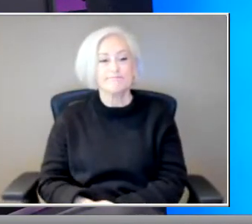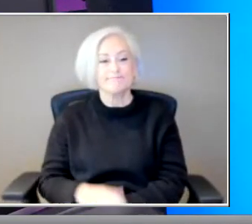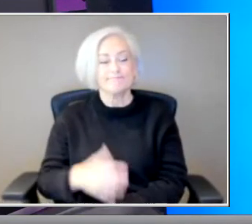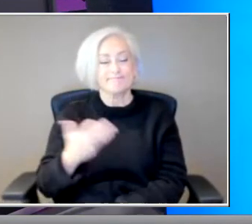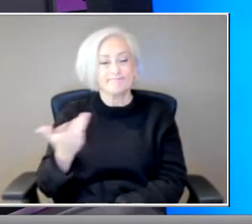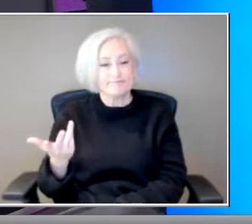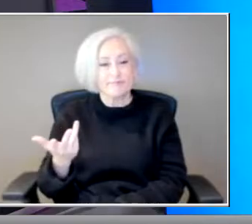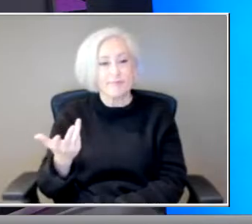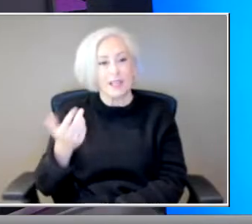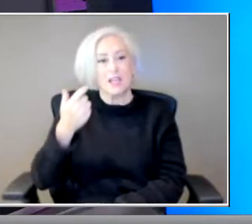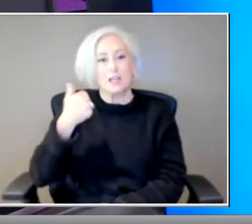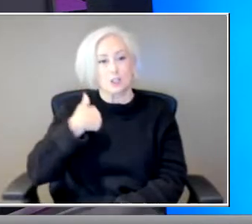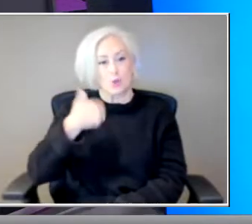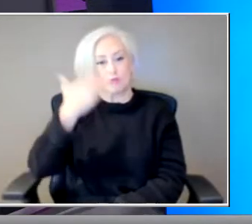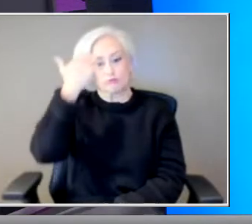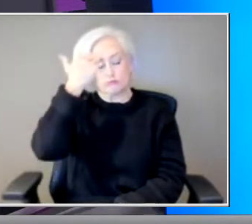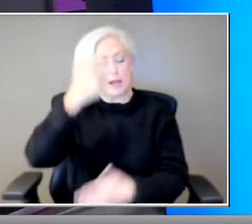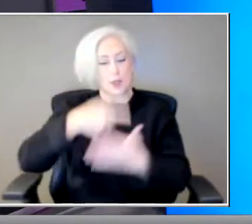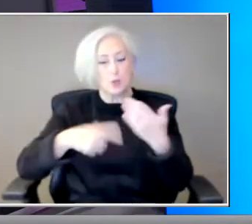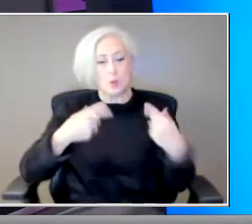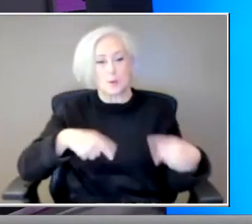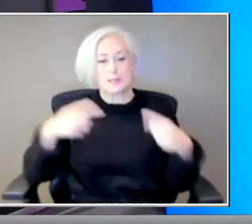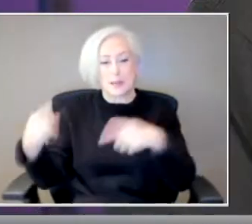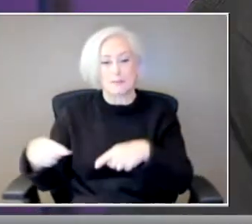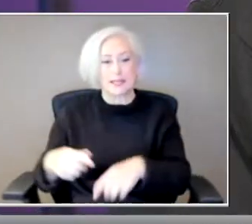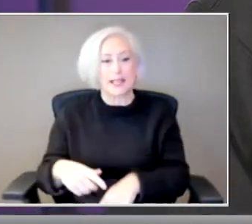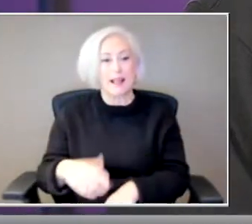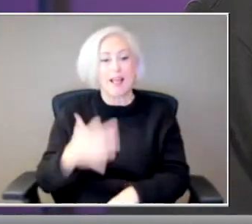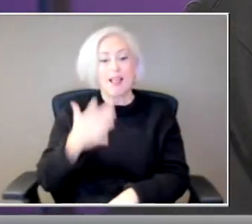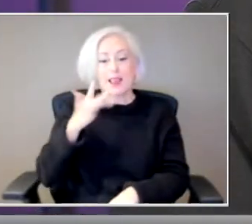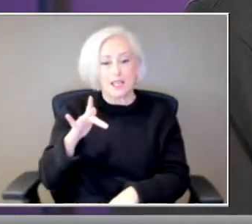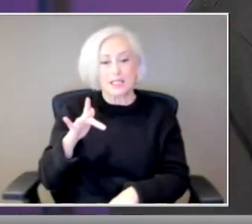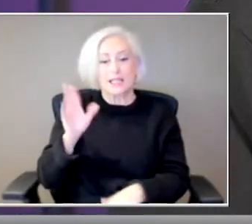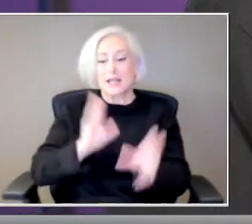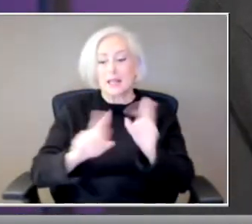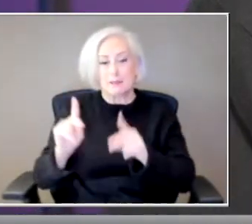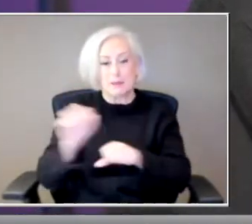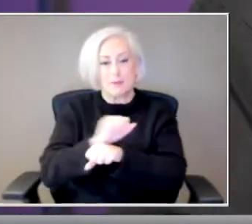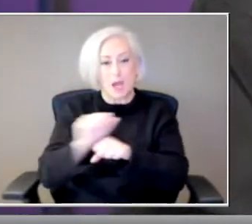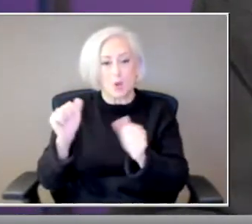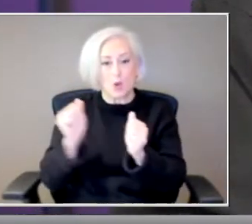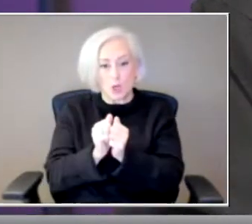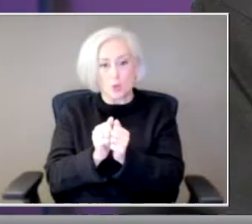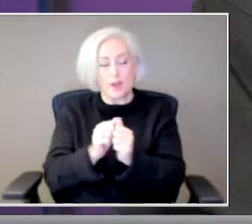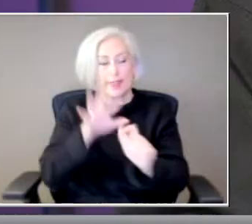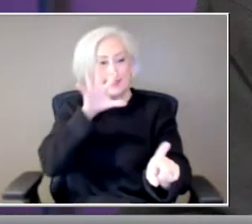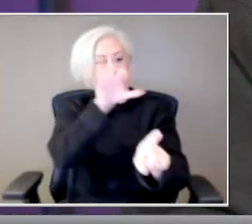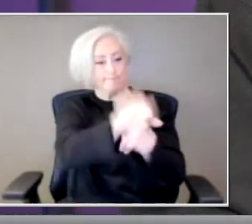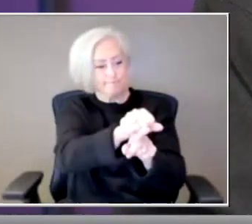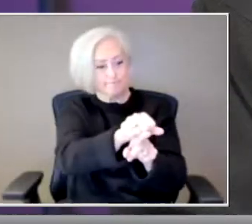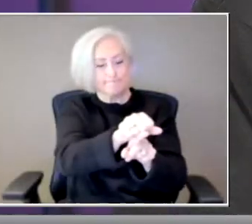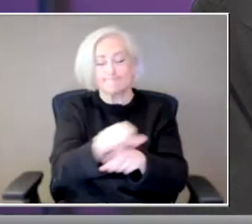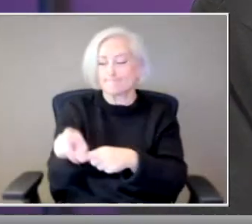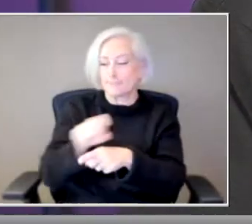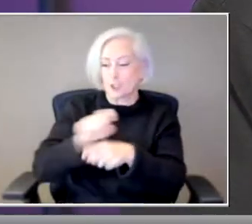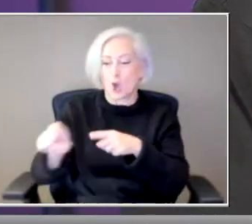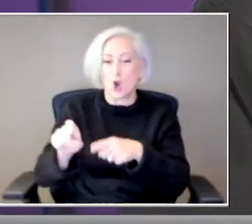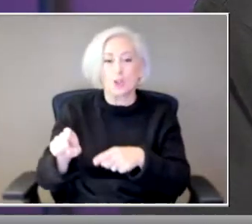so I knew exactly what was going on, and the people I work with got on it right away, and I work right across the street from a hospital, so